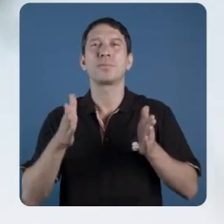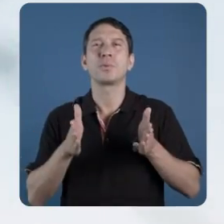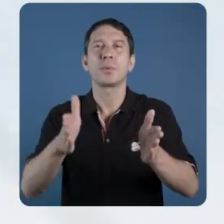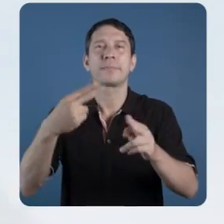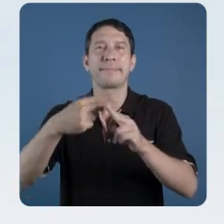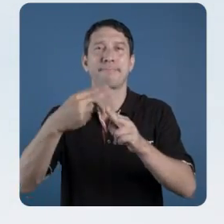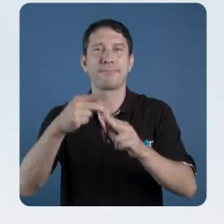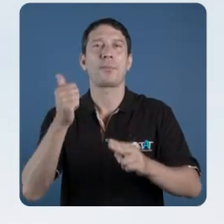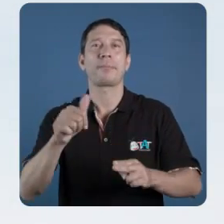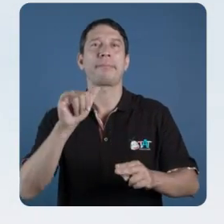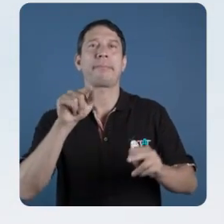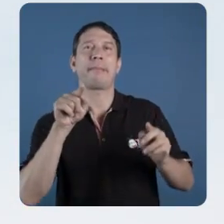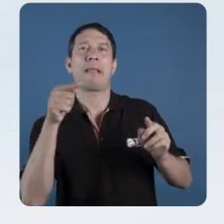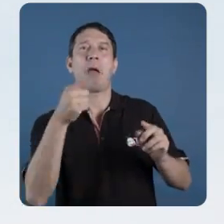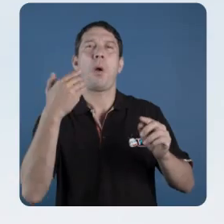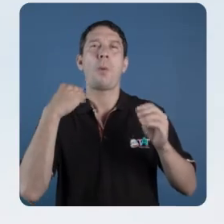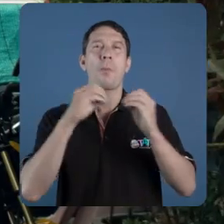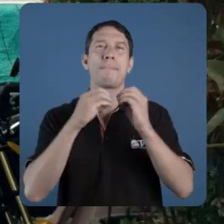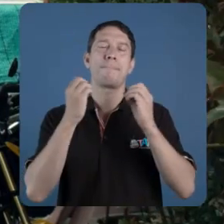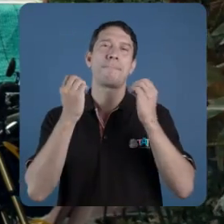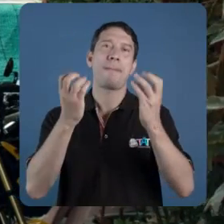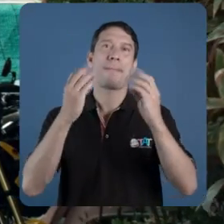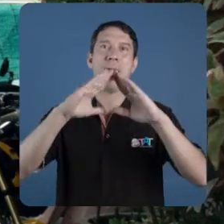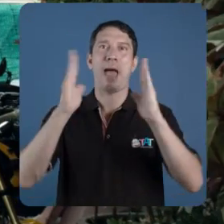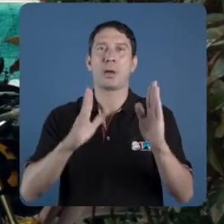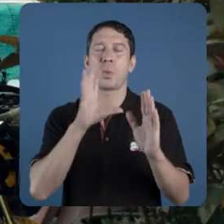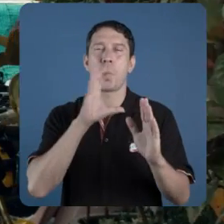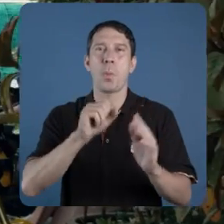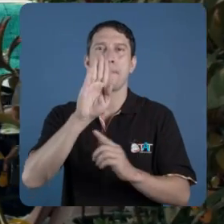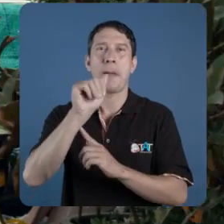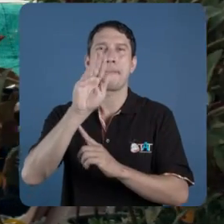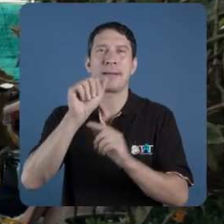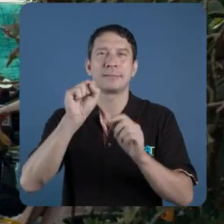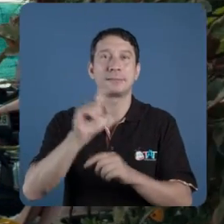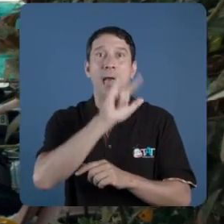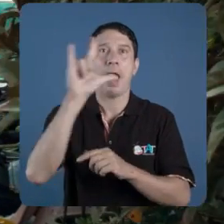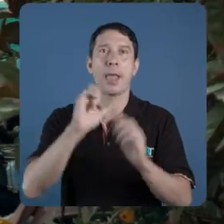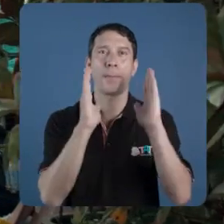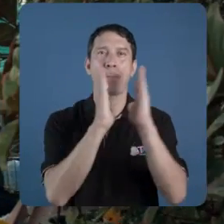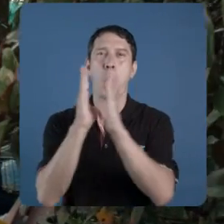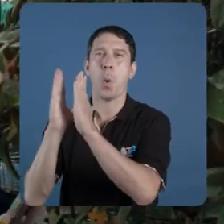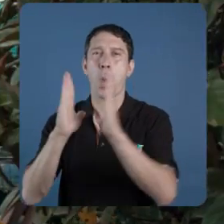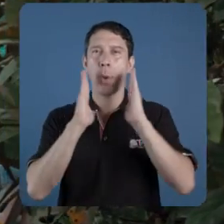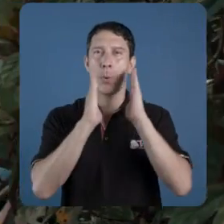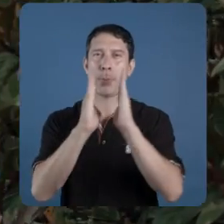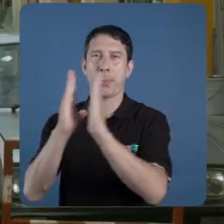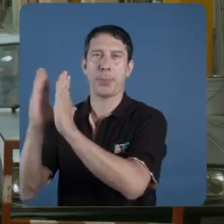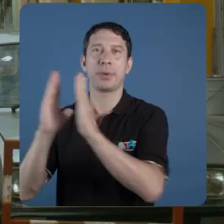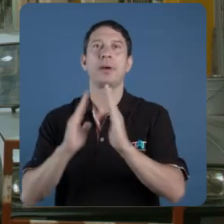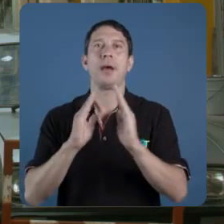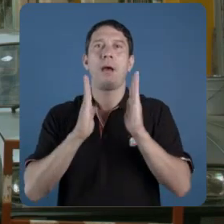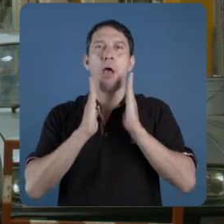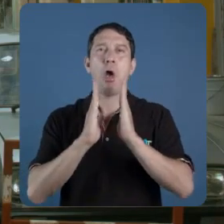Romani, located off Tanon Talang, and you are confronted with a street of old Baba-style shophouses.